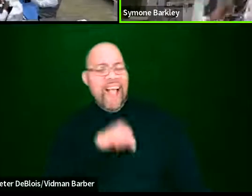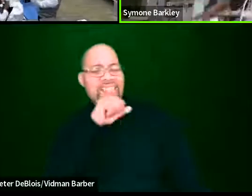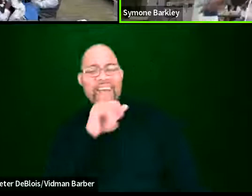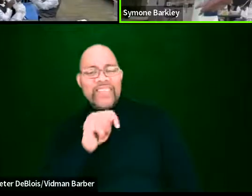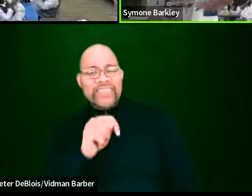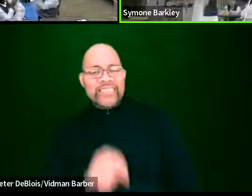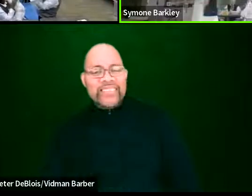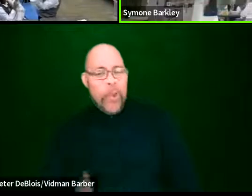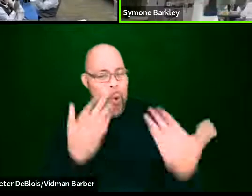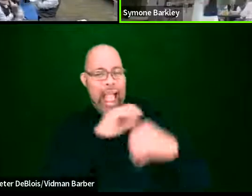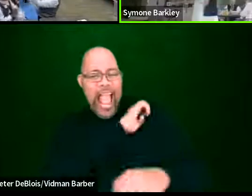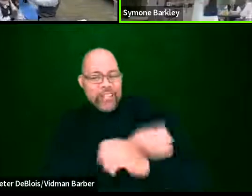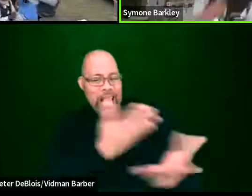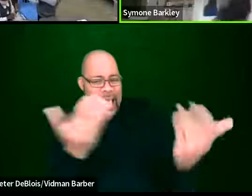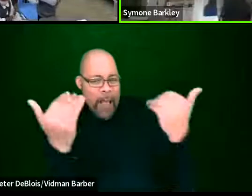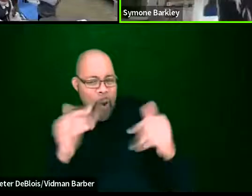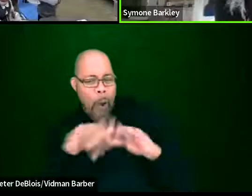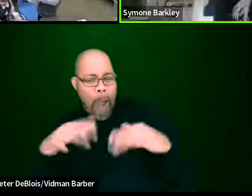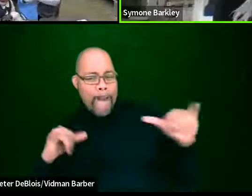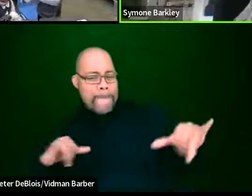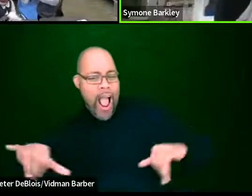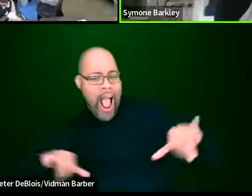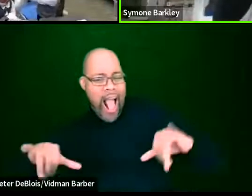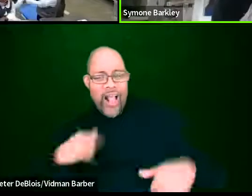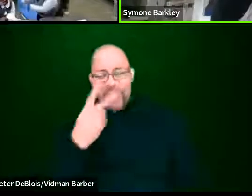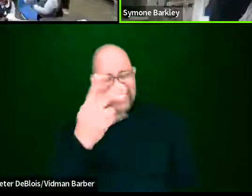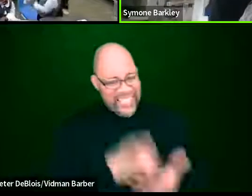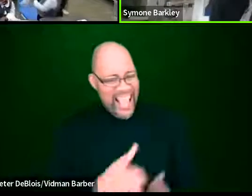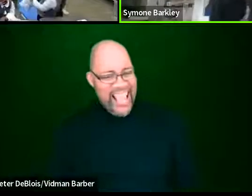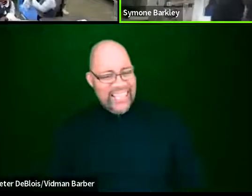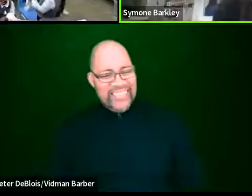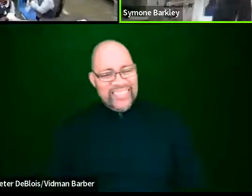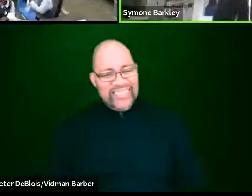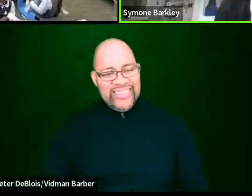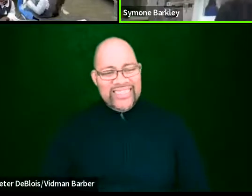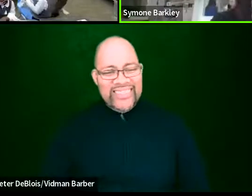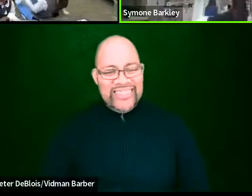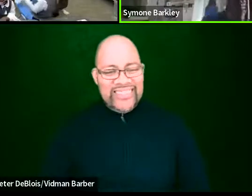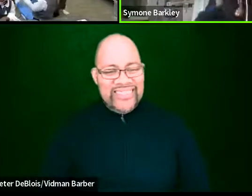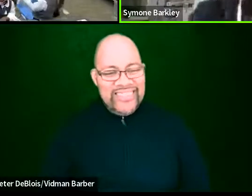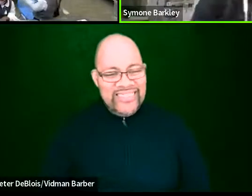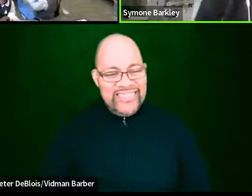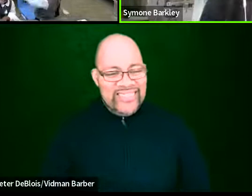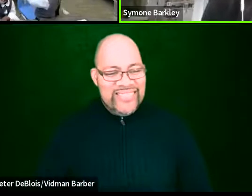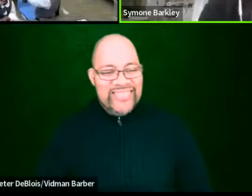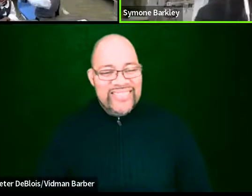me all the energy. Yes, all the models. I love to see it.